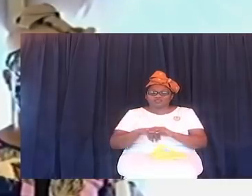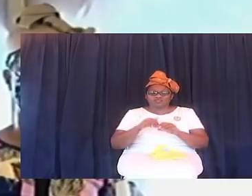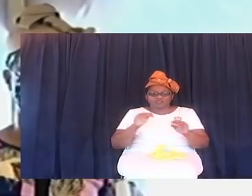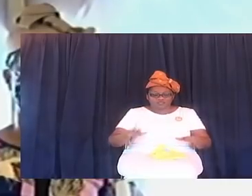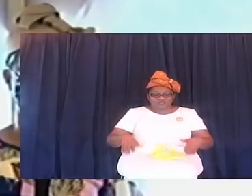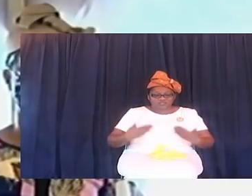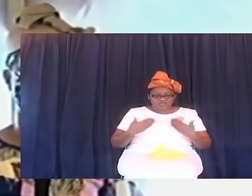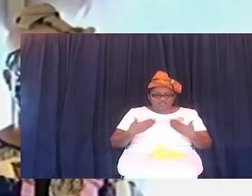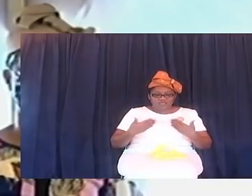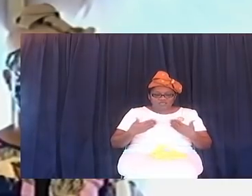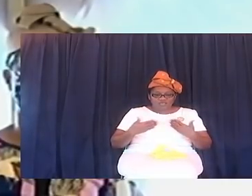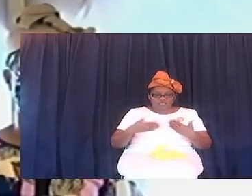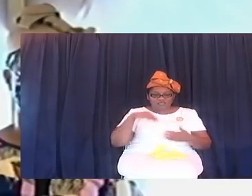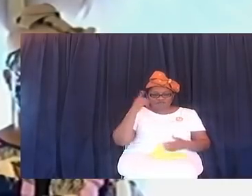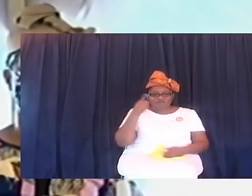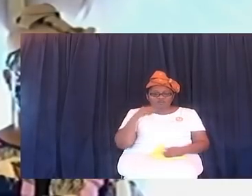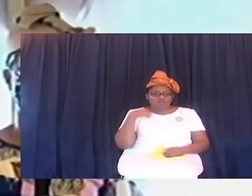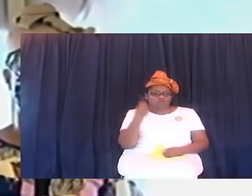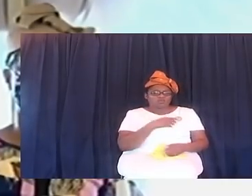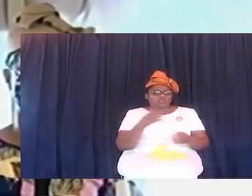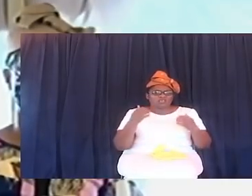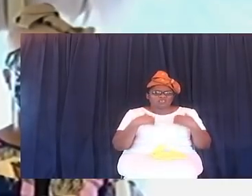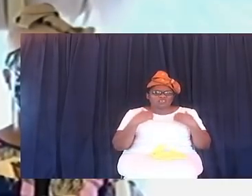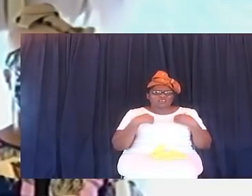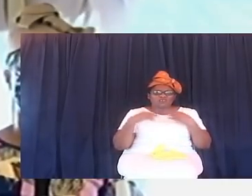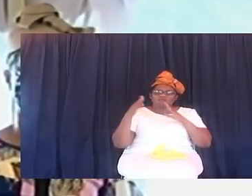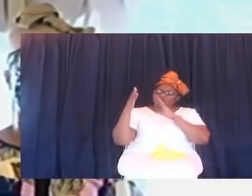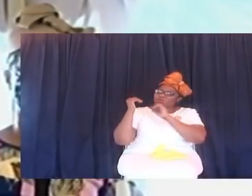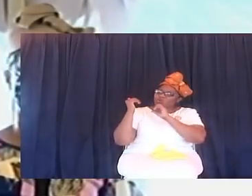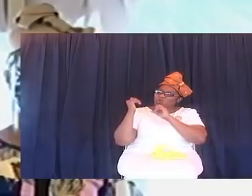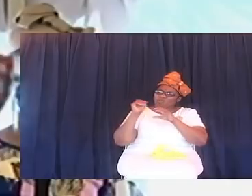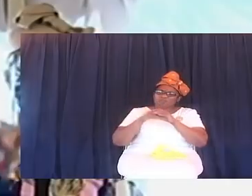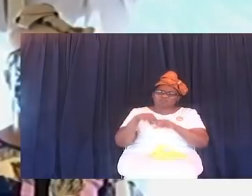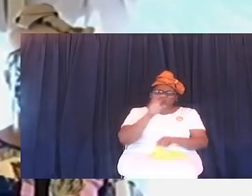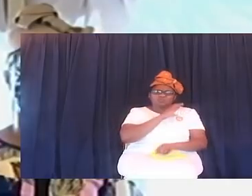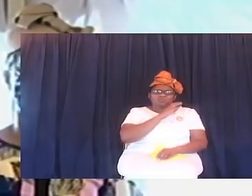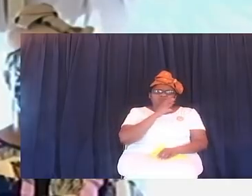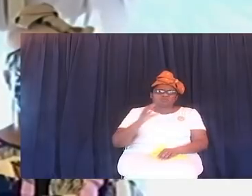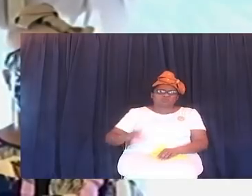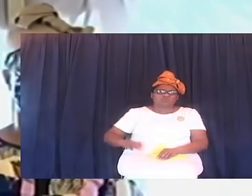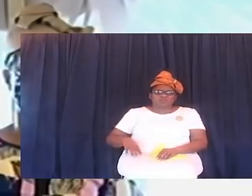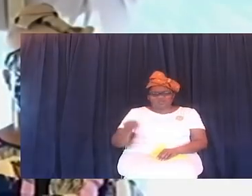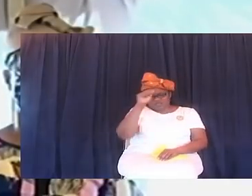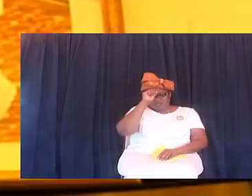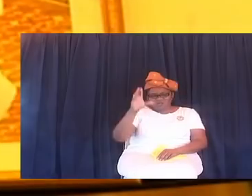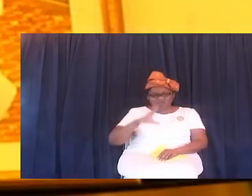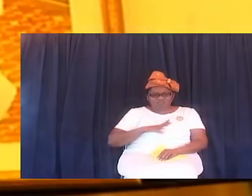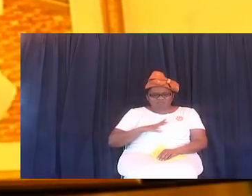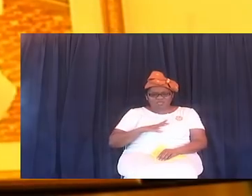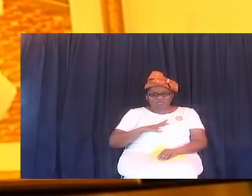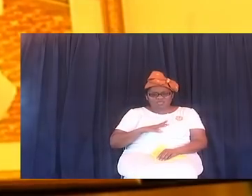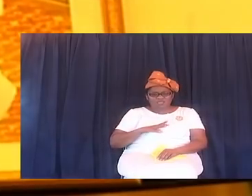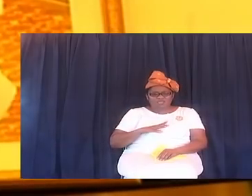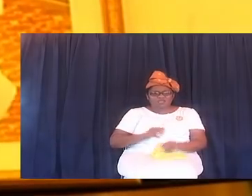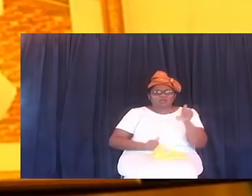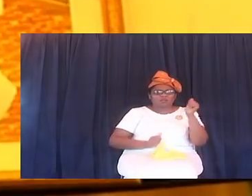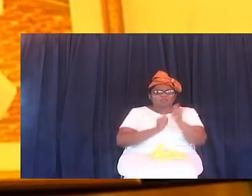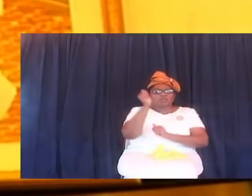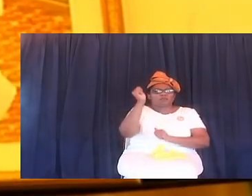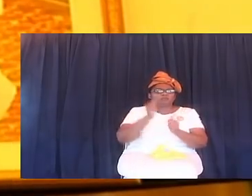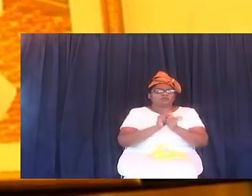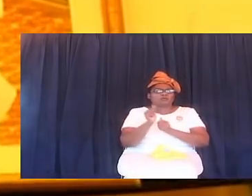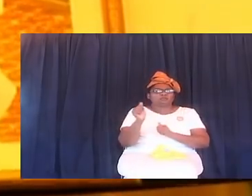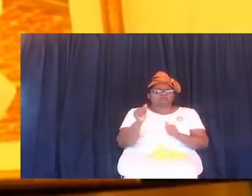in Christ, we are of men most miserable. Amen. And therefore, we are